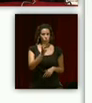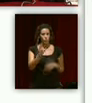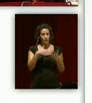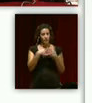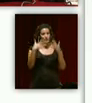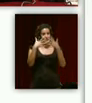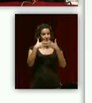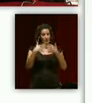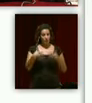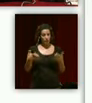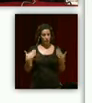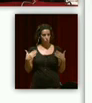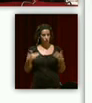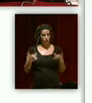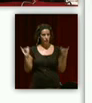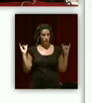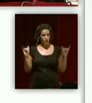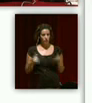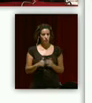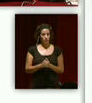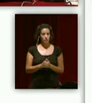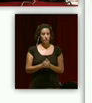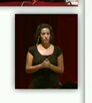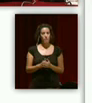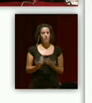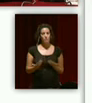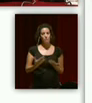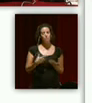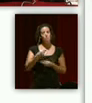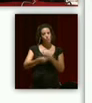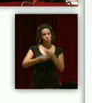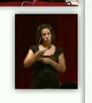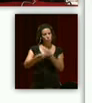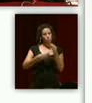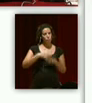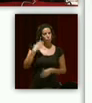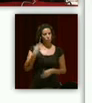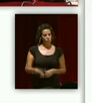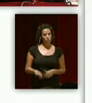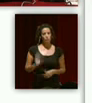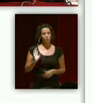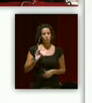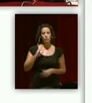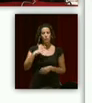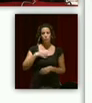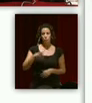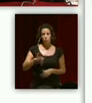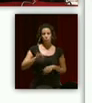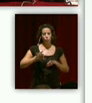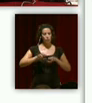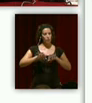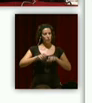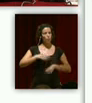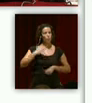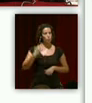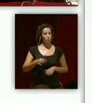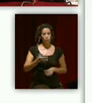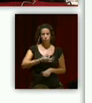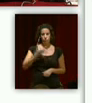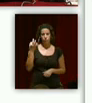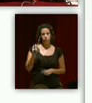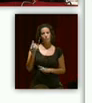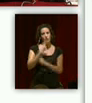cases where they don't even have an alternative text. It can be used with the